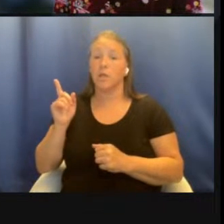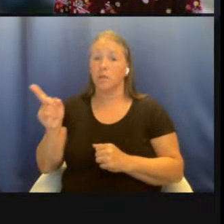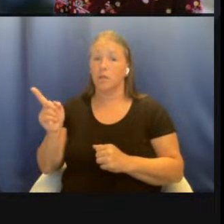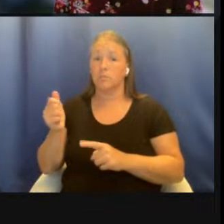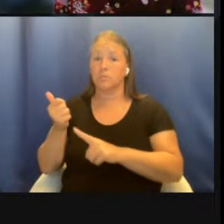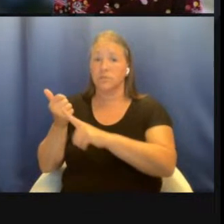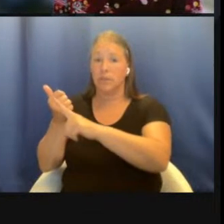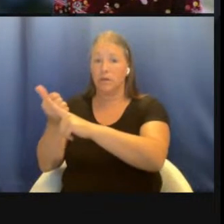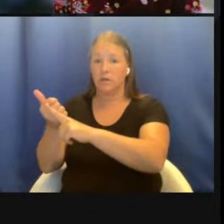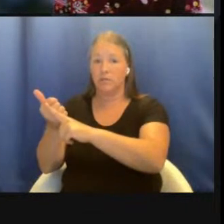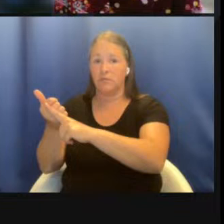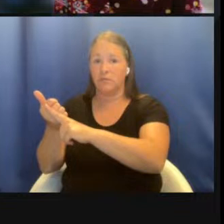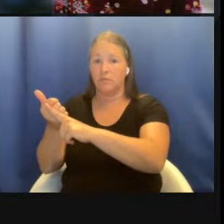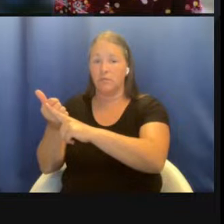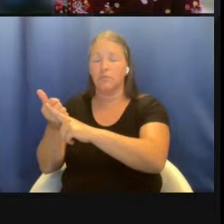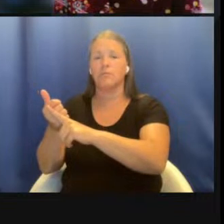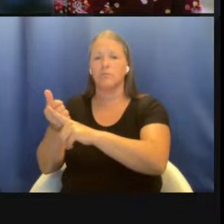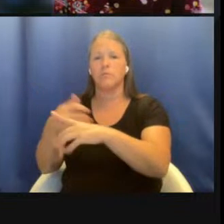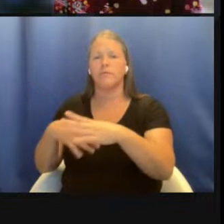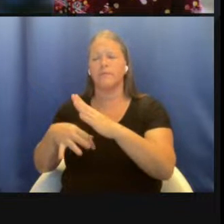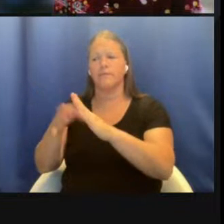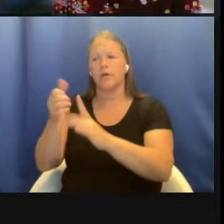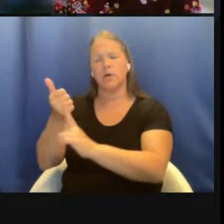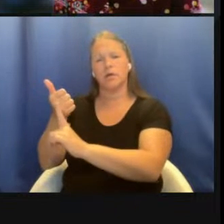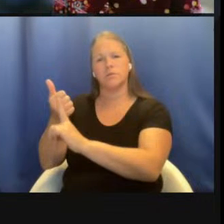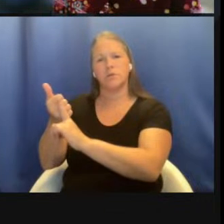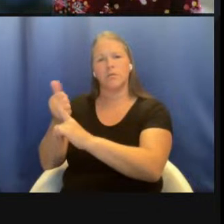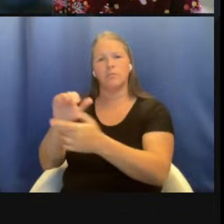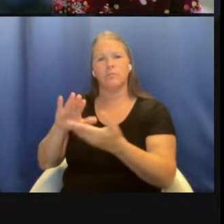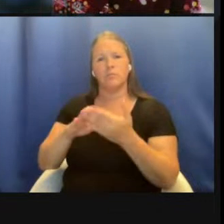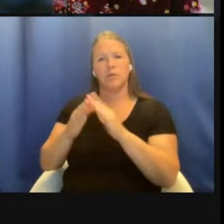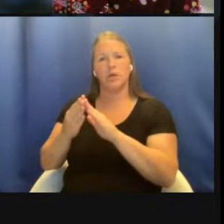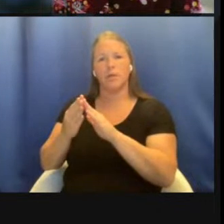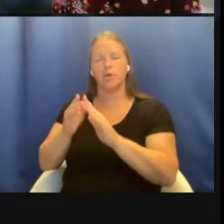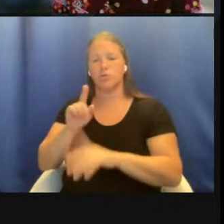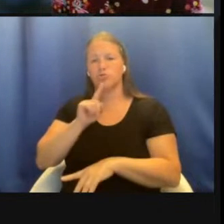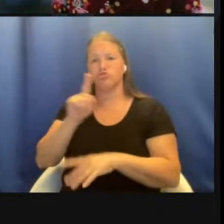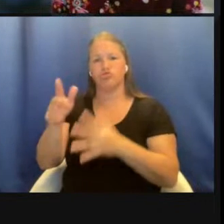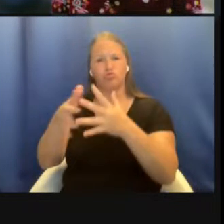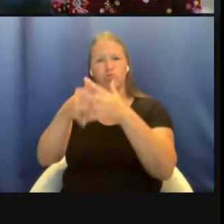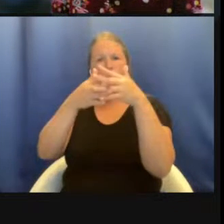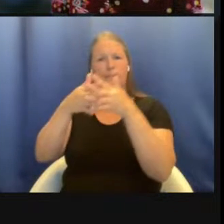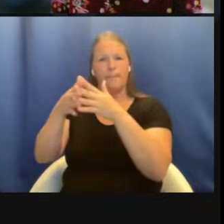himself finds himself becoming a true American.